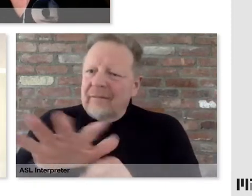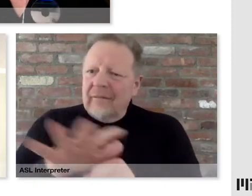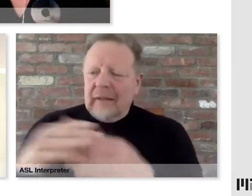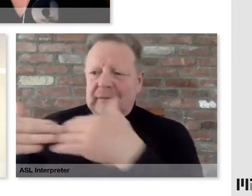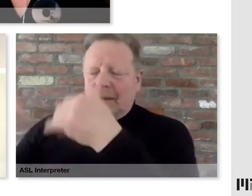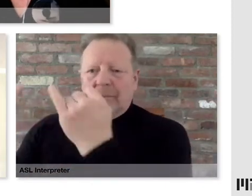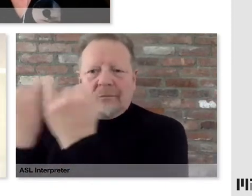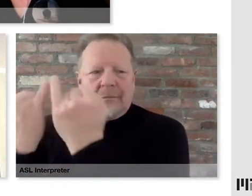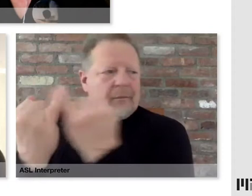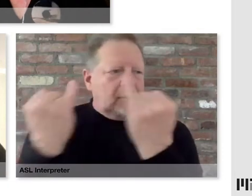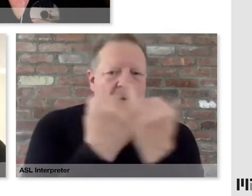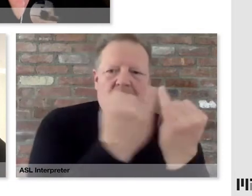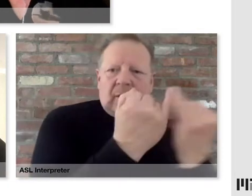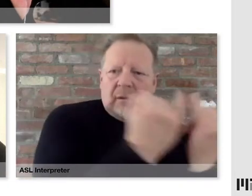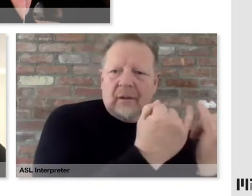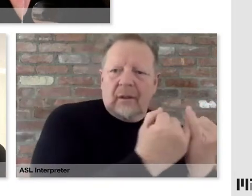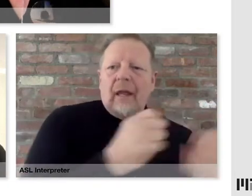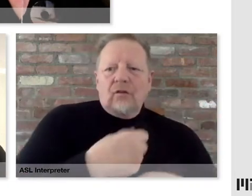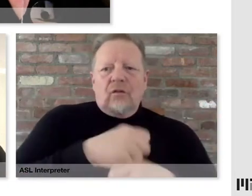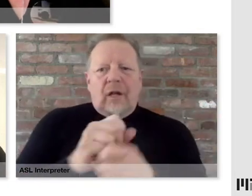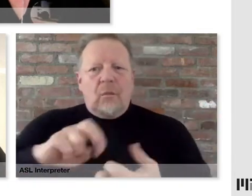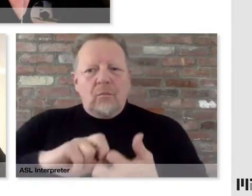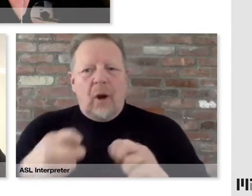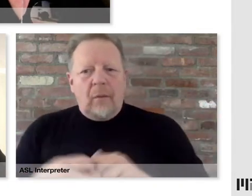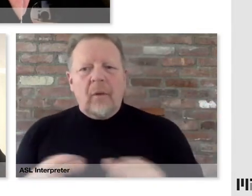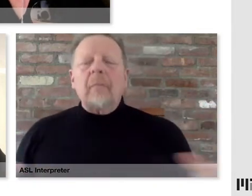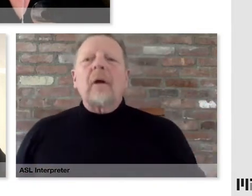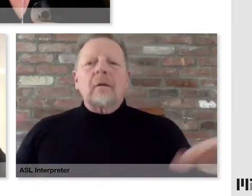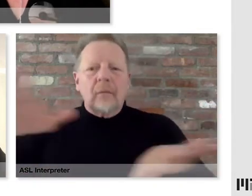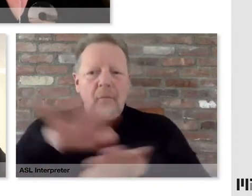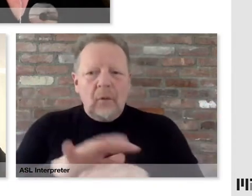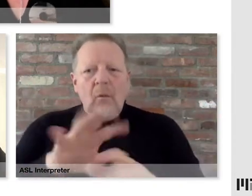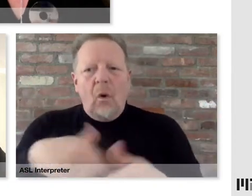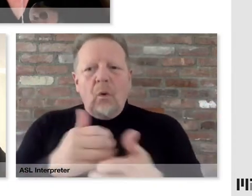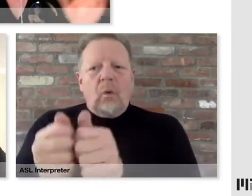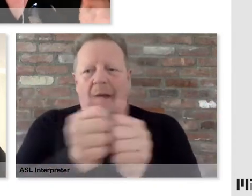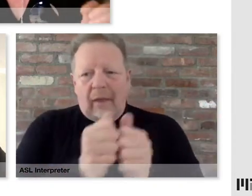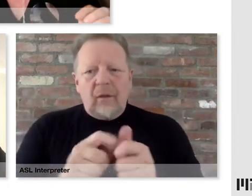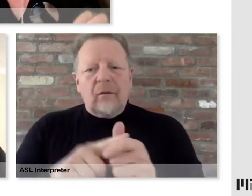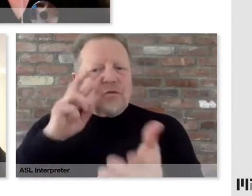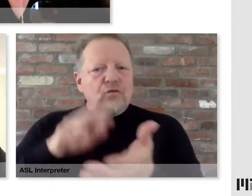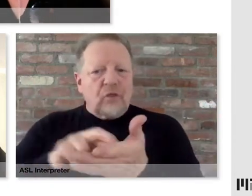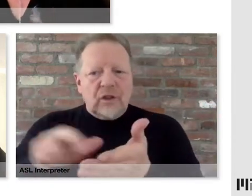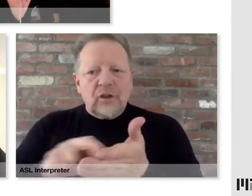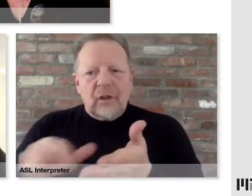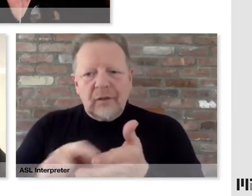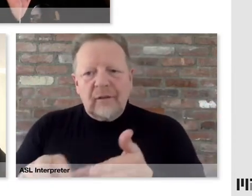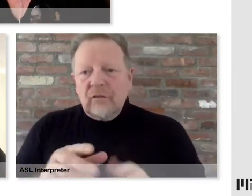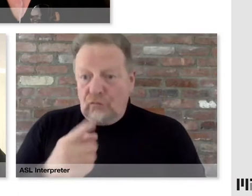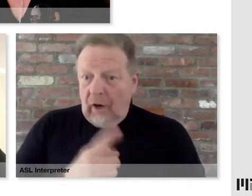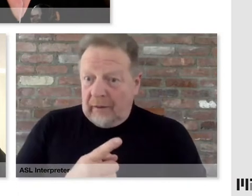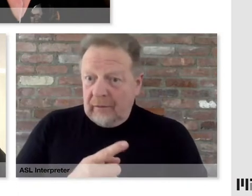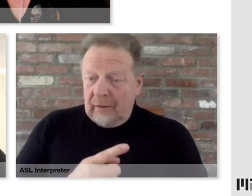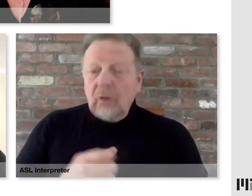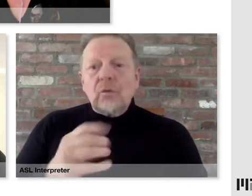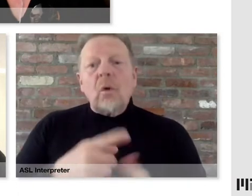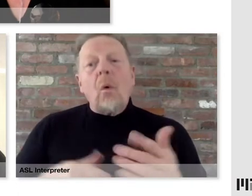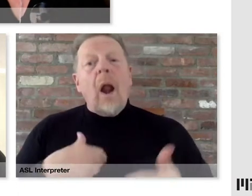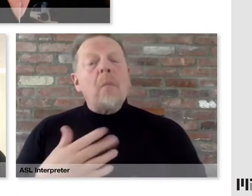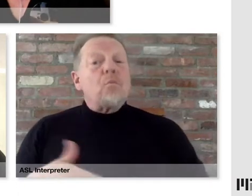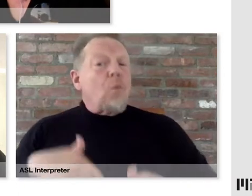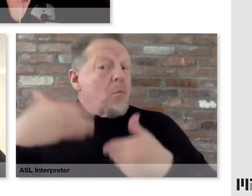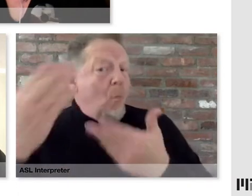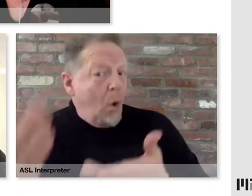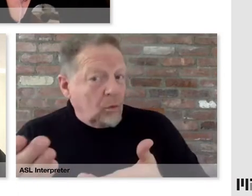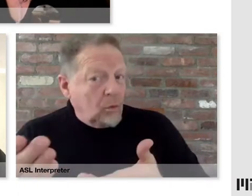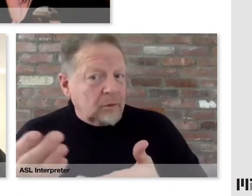to make the problems, to voice the problems in between and research fields, right? What I would propose,